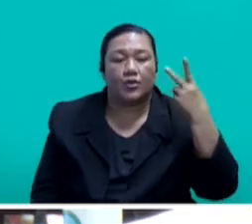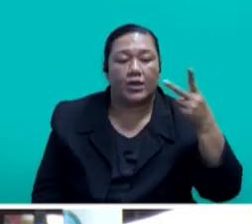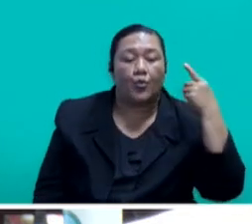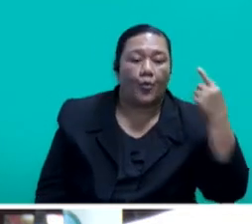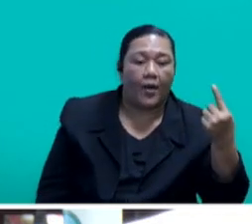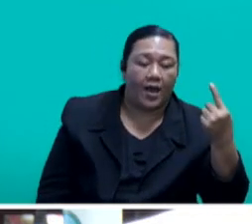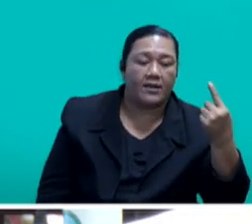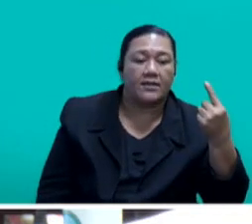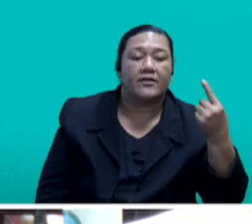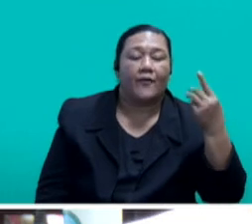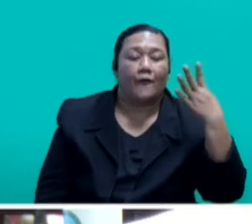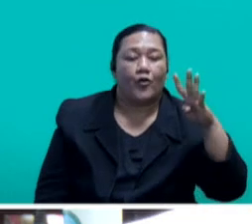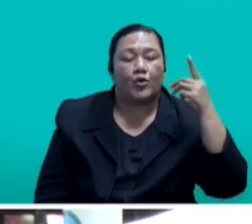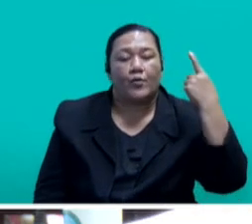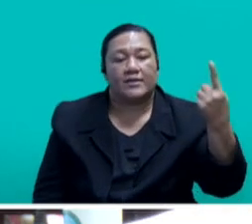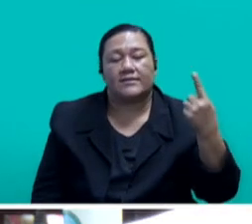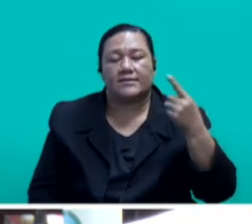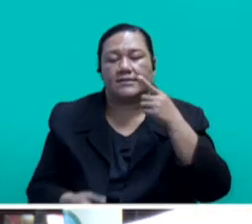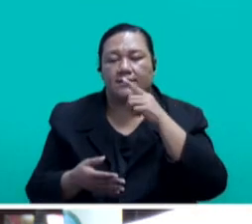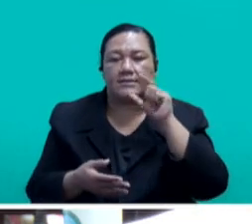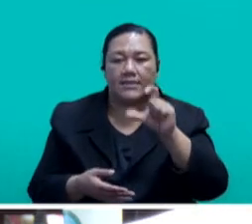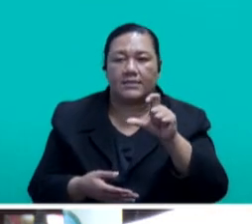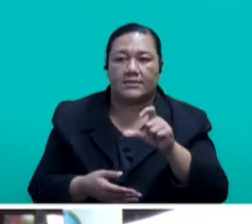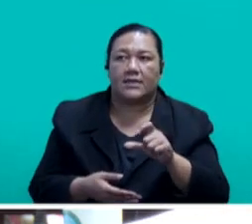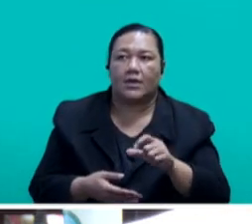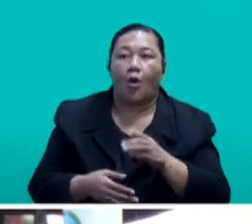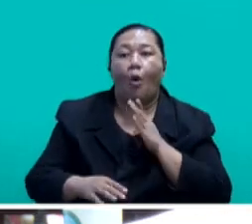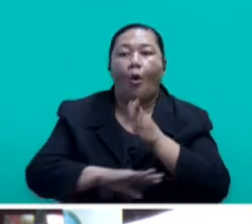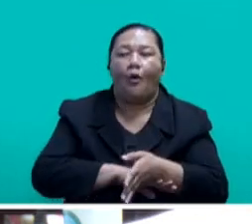$662,841,621.41. Over $34 billion.